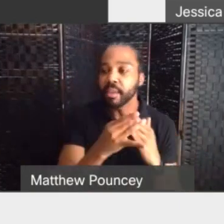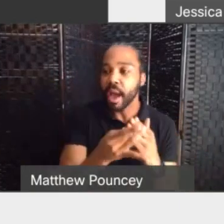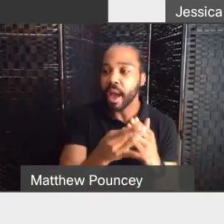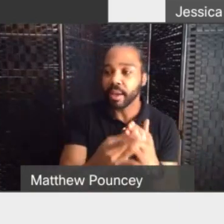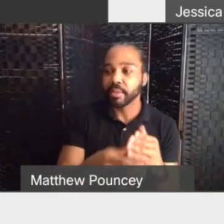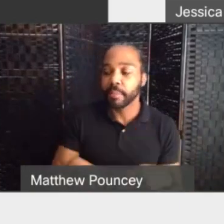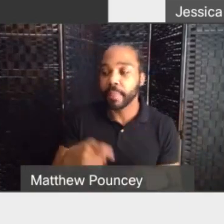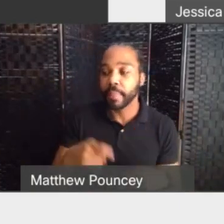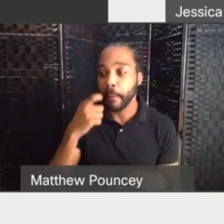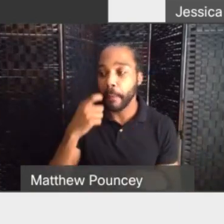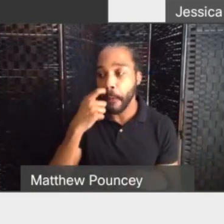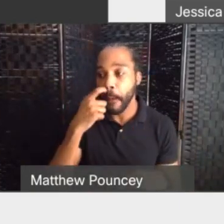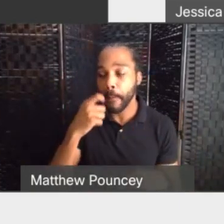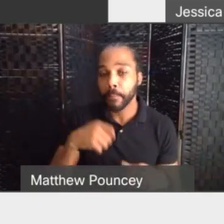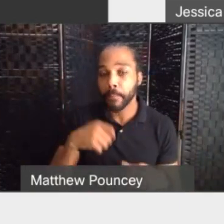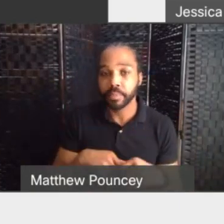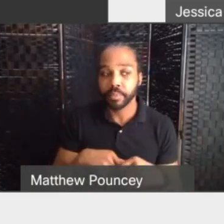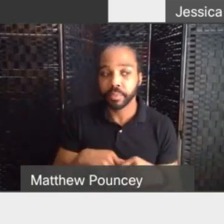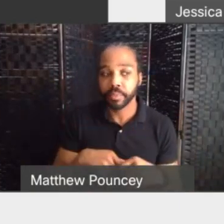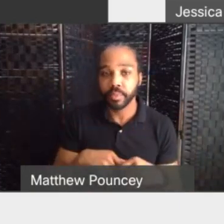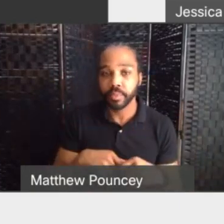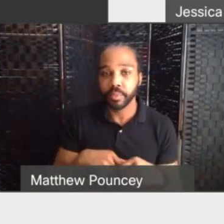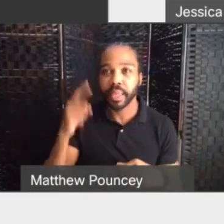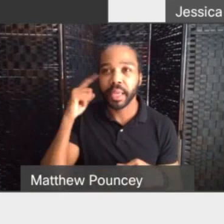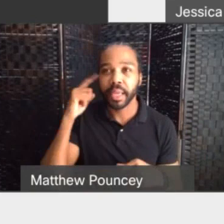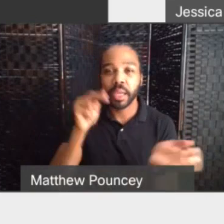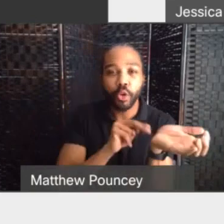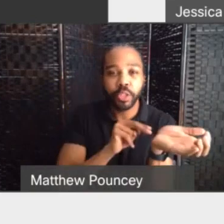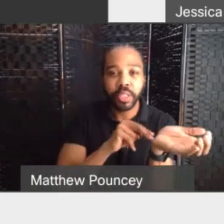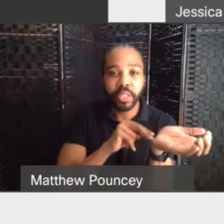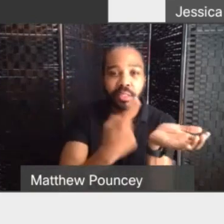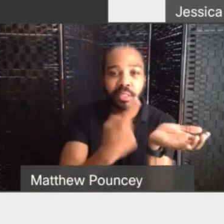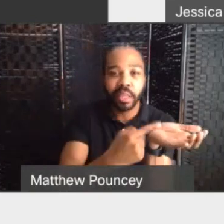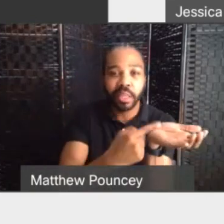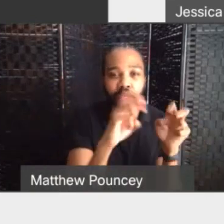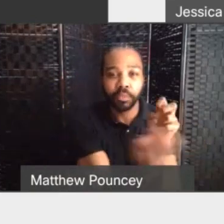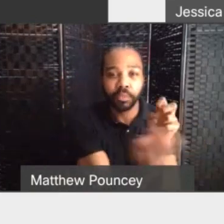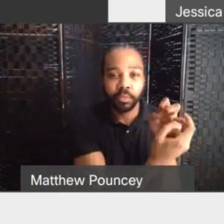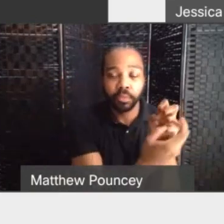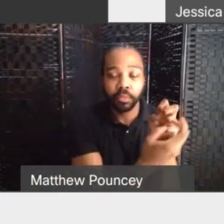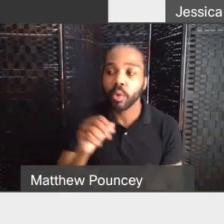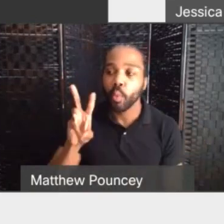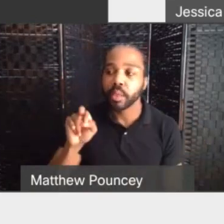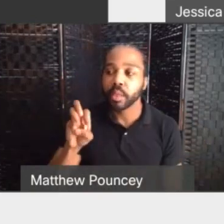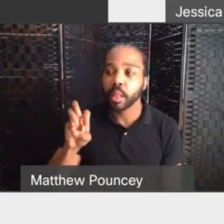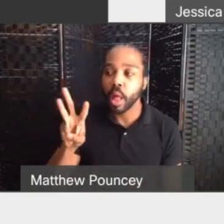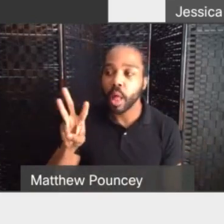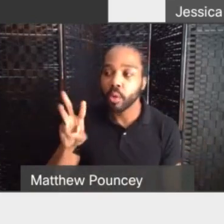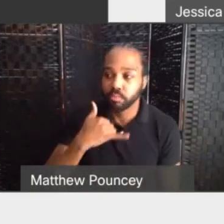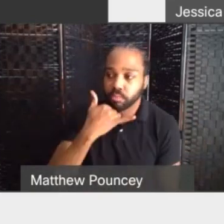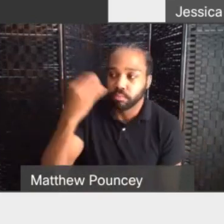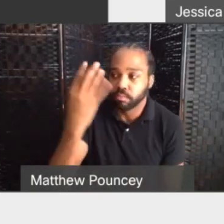a, is it a nursing roundtable that, and Winslow, you could fill in, Daryl Hawkins will